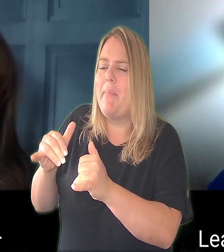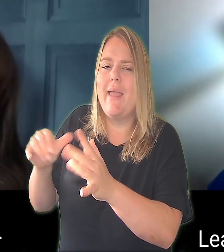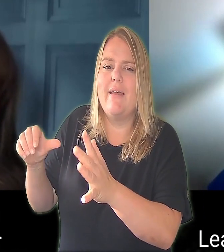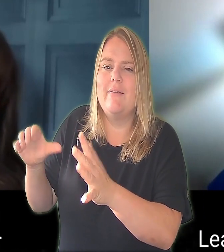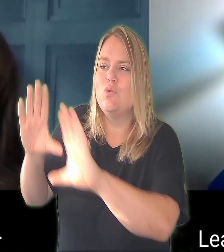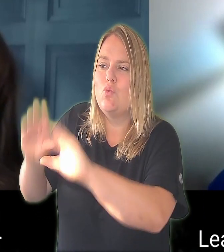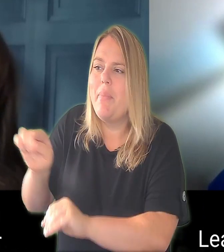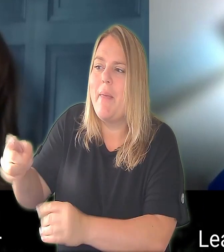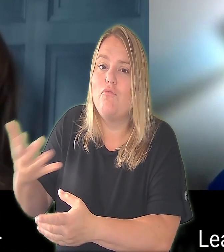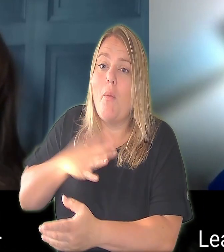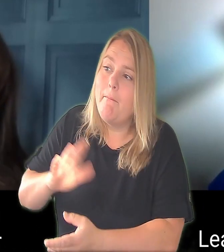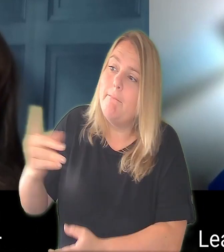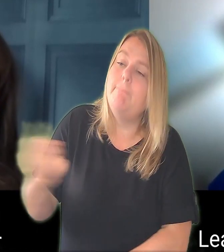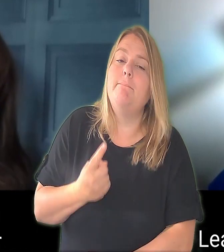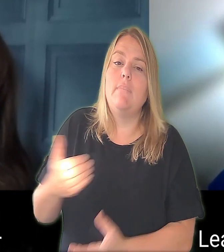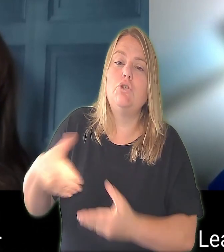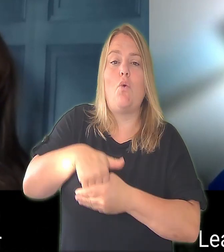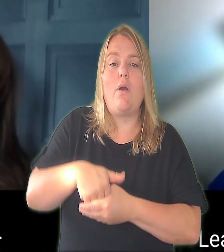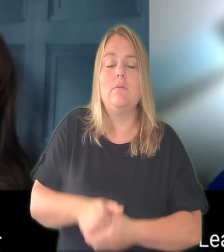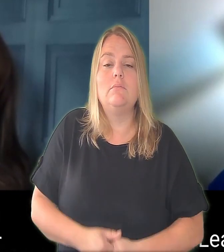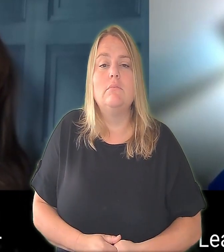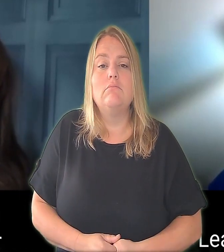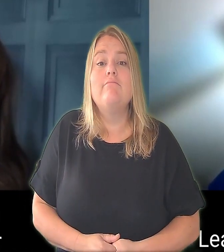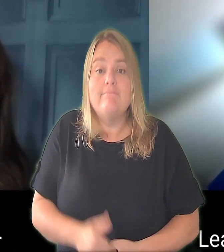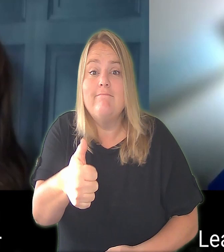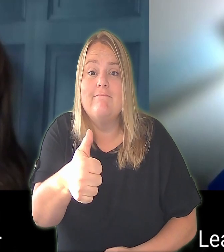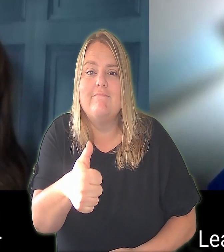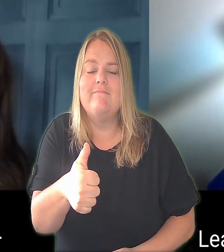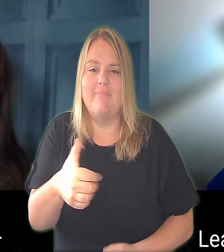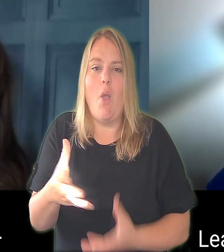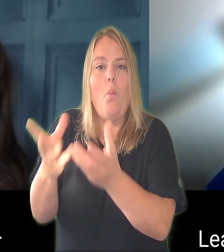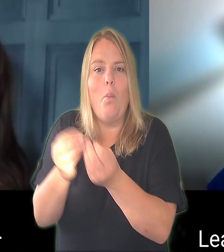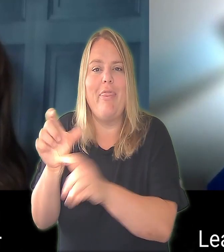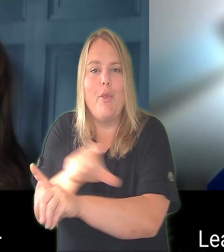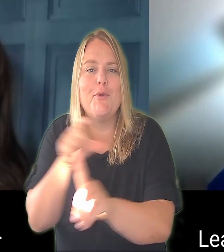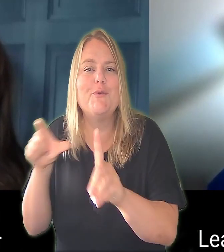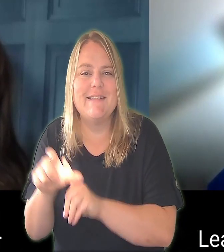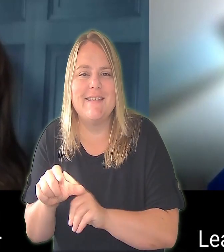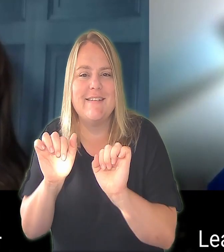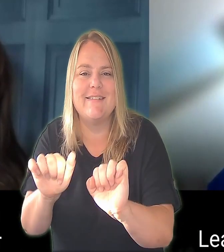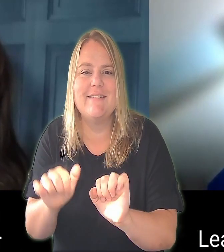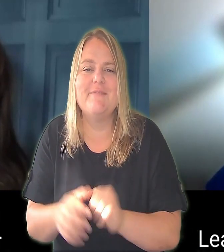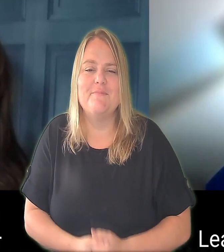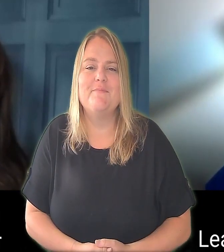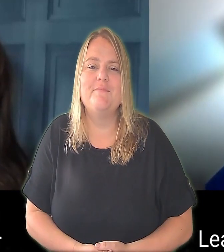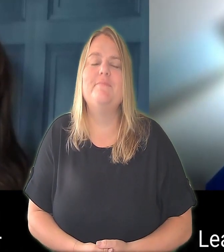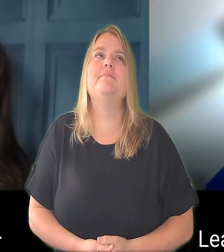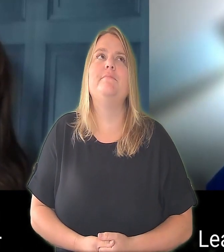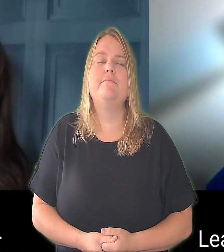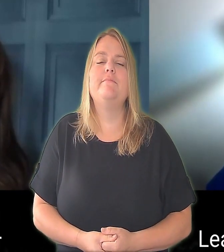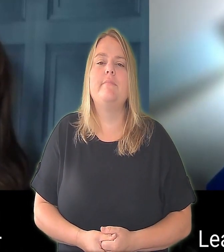what things might stop them coming if they want to, so that we can plan around them. Yeah, that's the idea. So it's something you're doing with